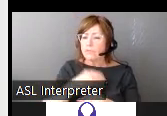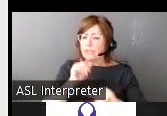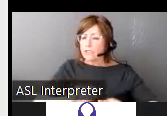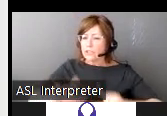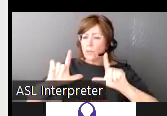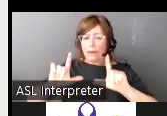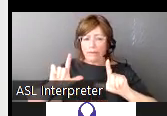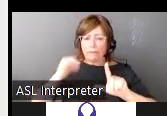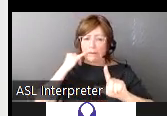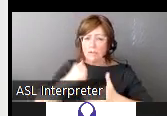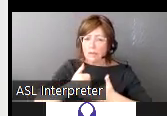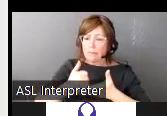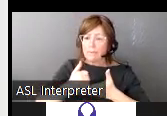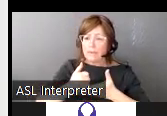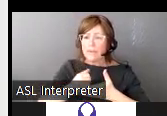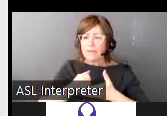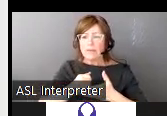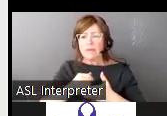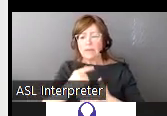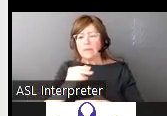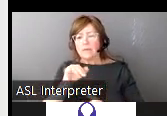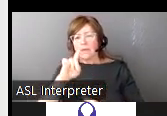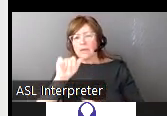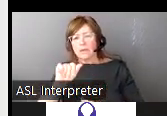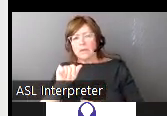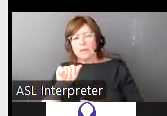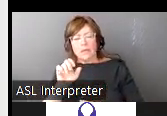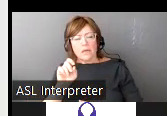helpful. okay.